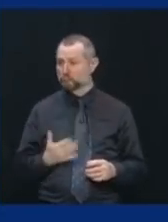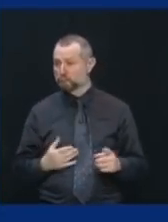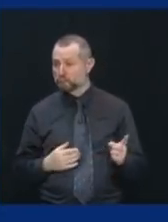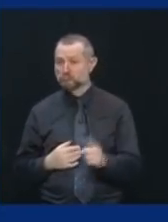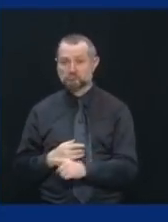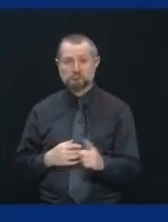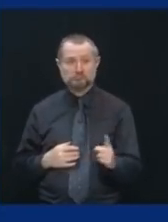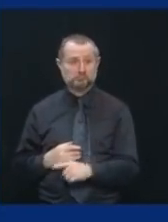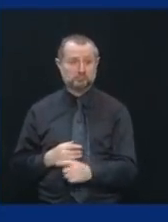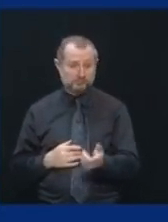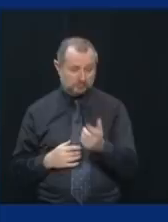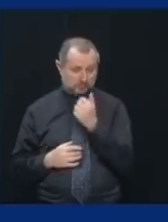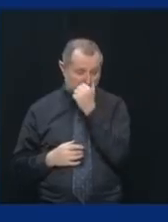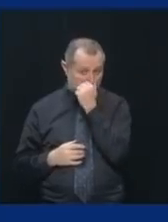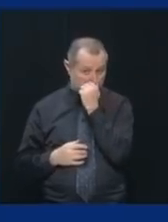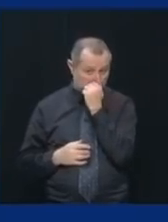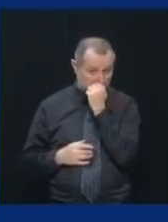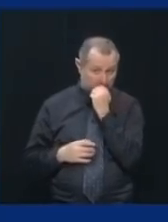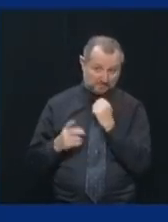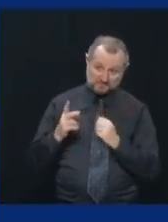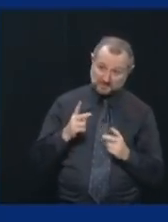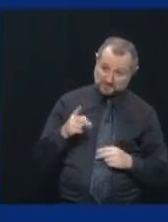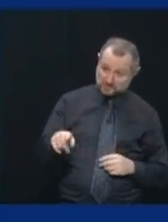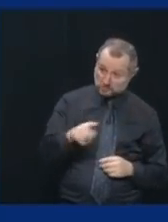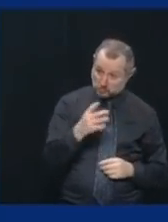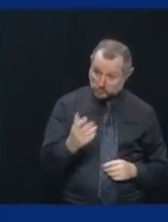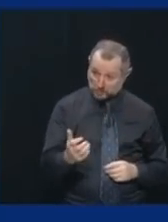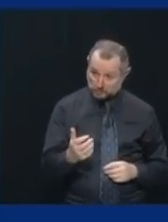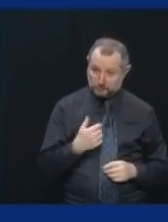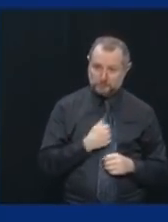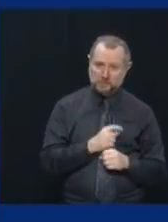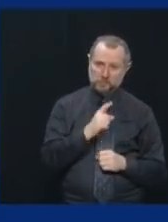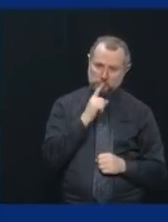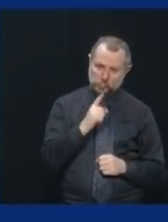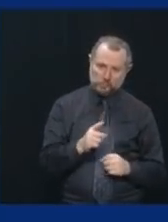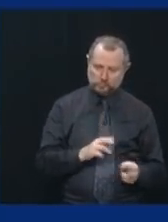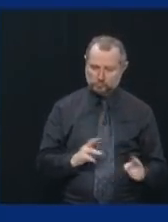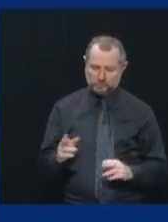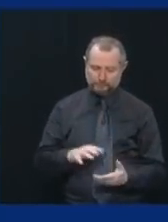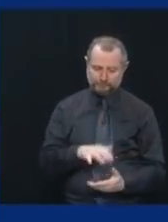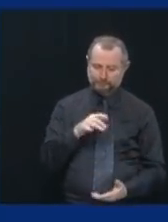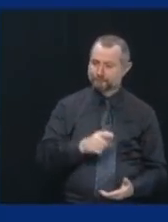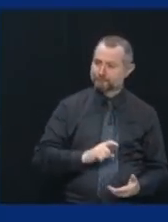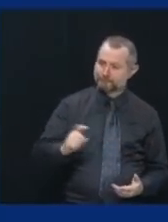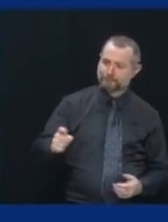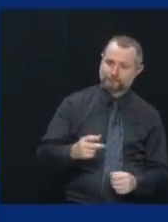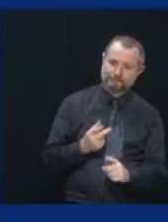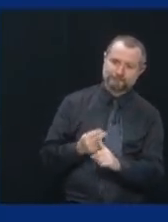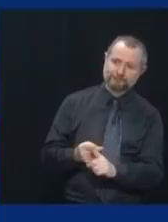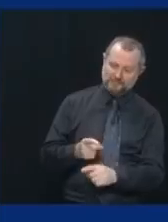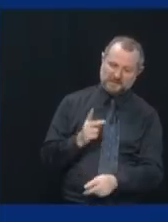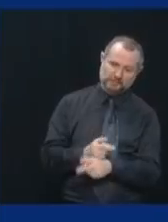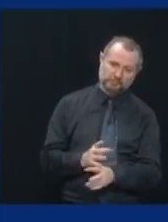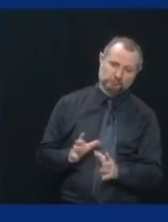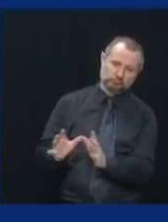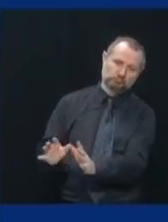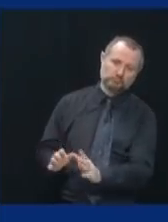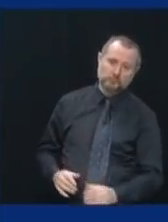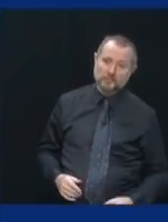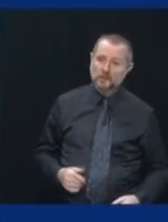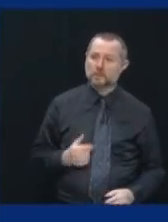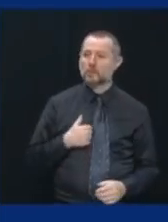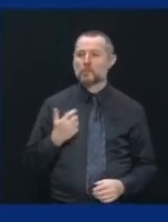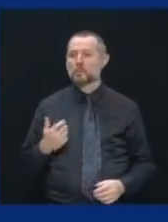we'll make sure anyone who will take it will have the allocation. We just don't want to